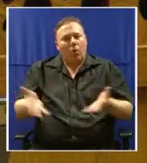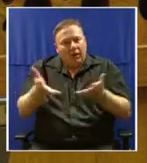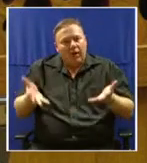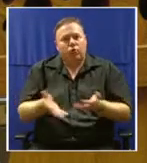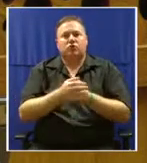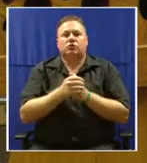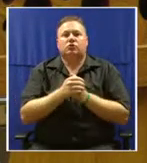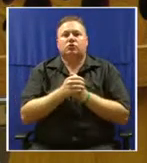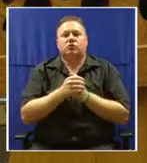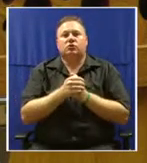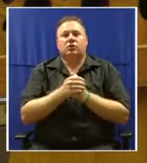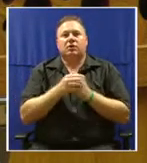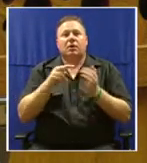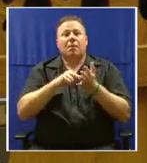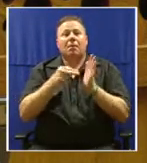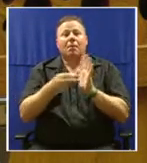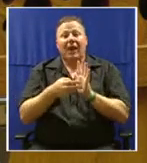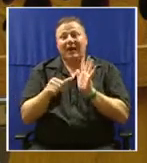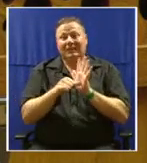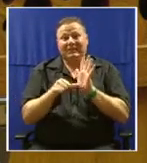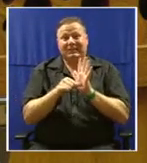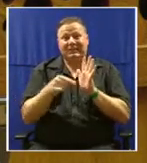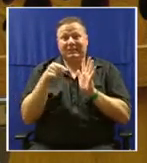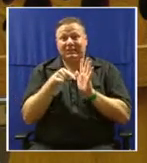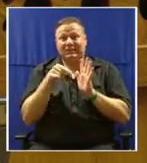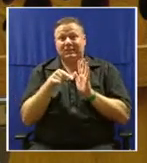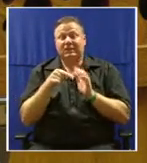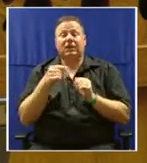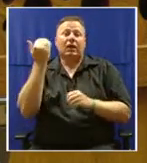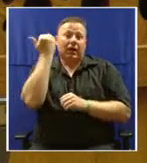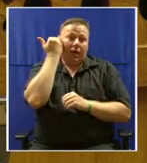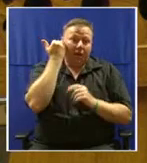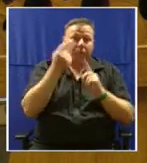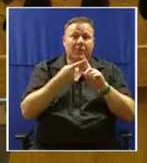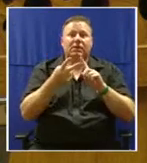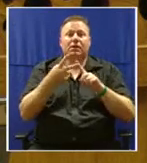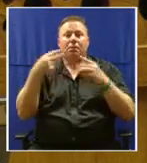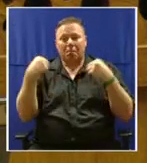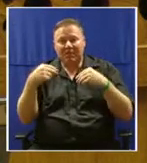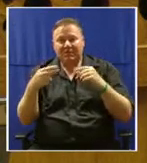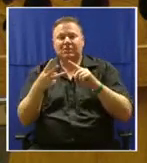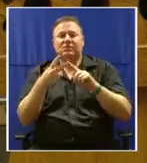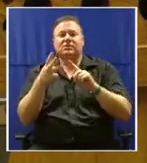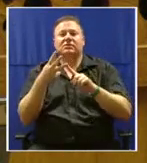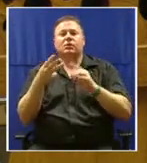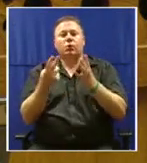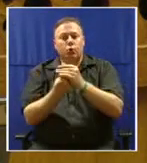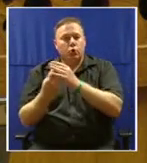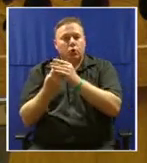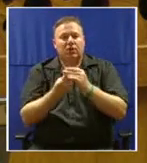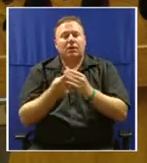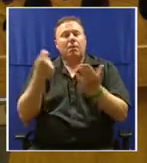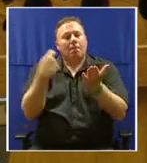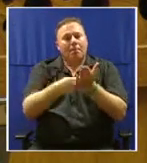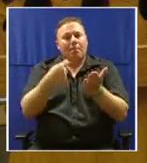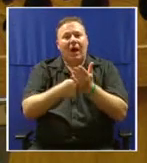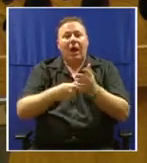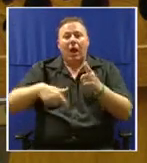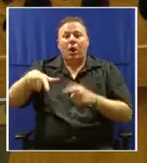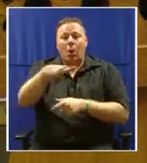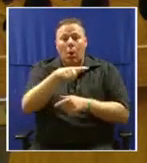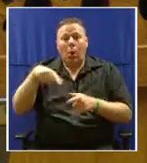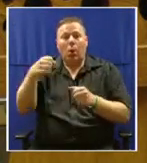renewed commitment from government, business, and organized labor to buy locally